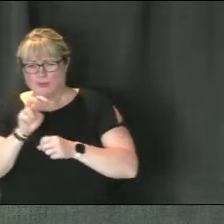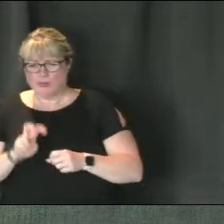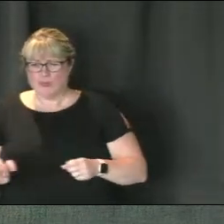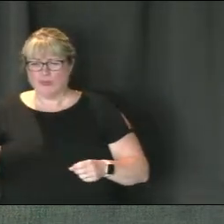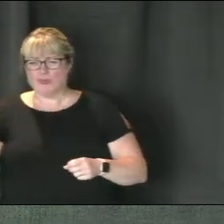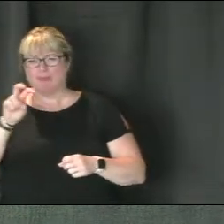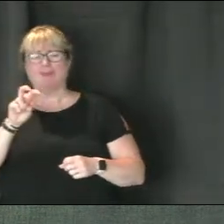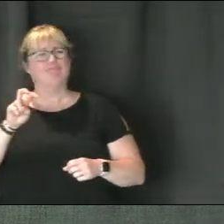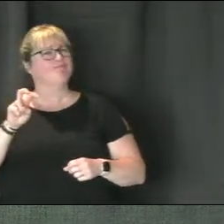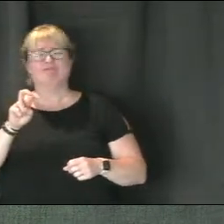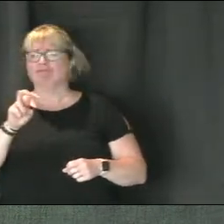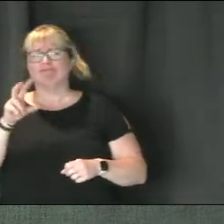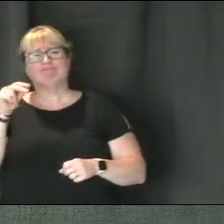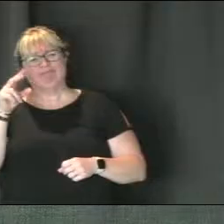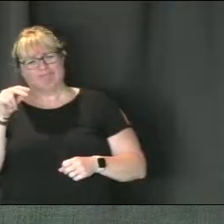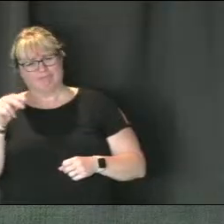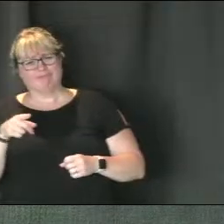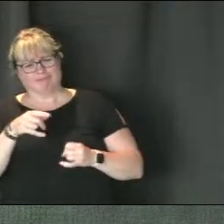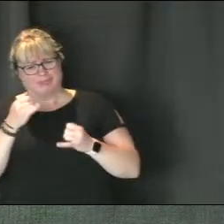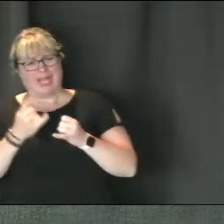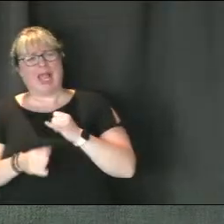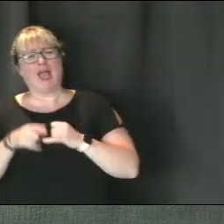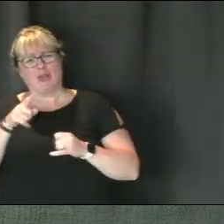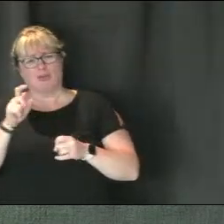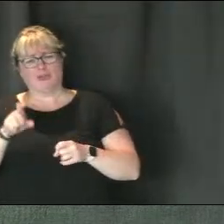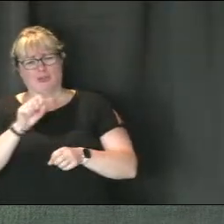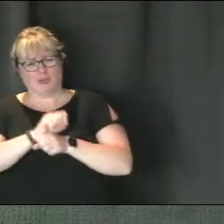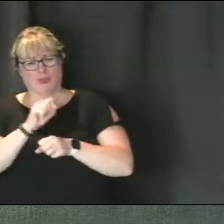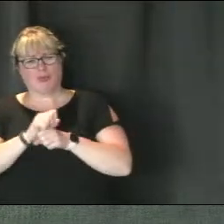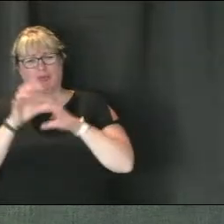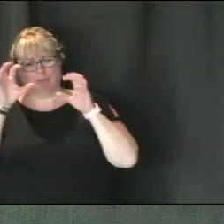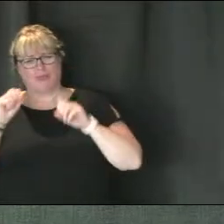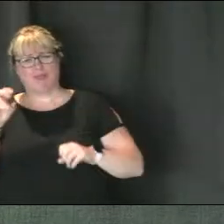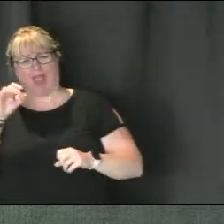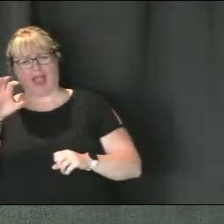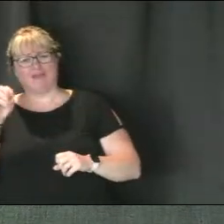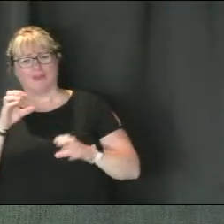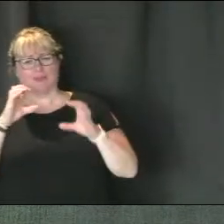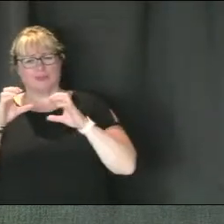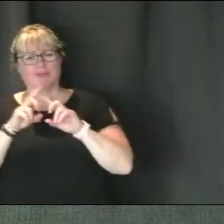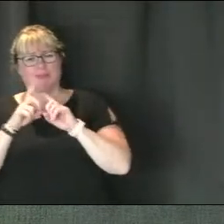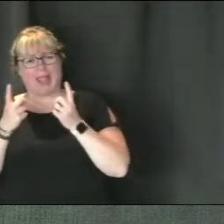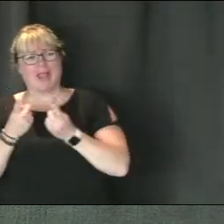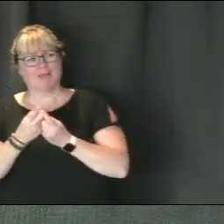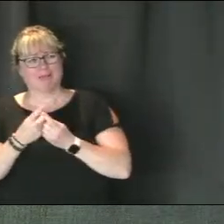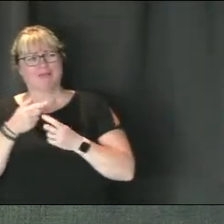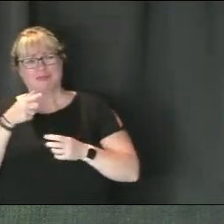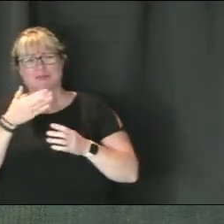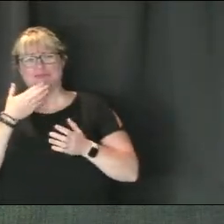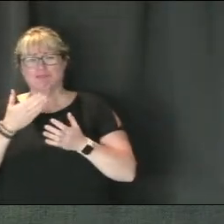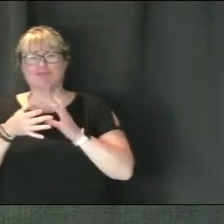government, but I think you closed it. I think you need to work in communications in the Premier's office. Thanks for that.